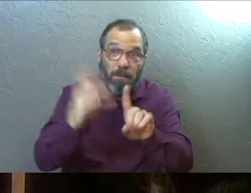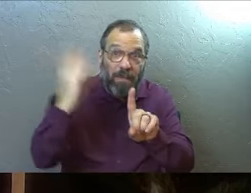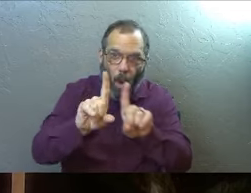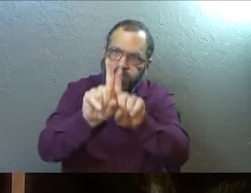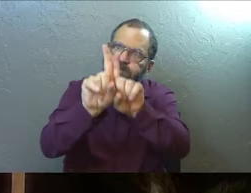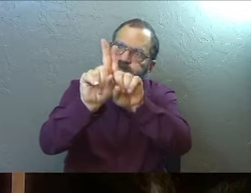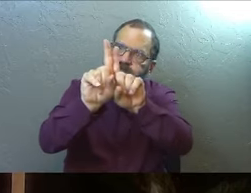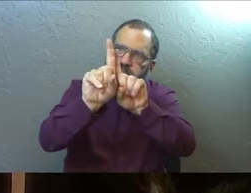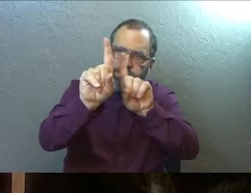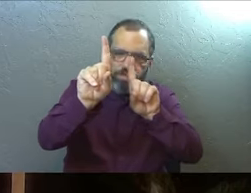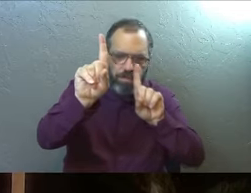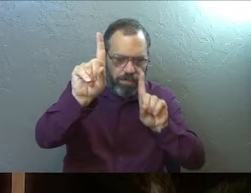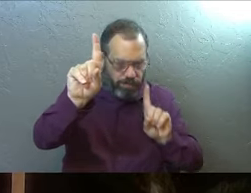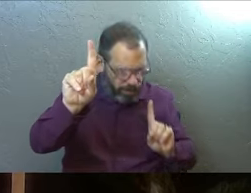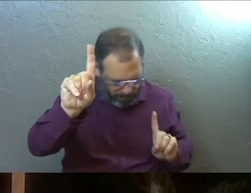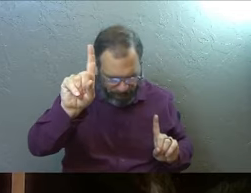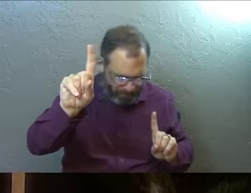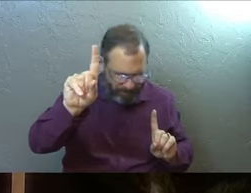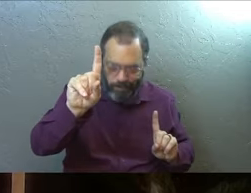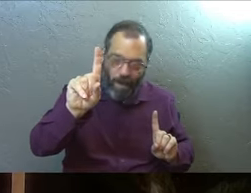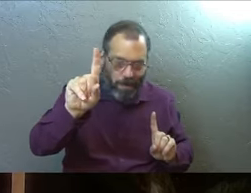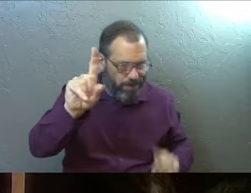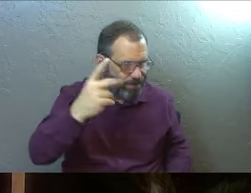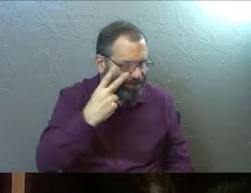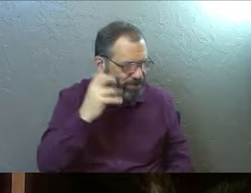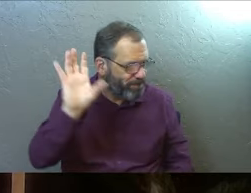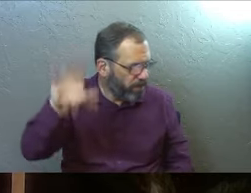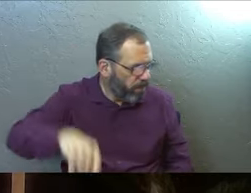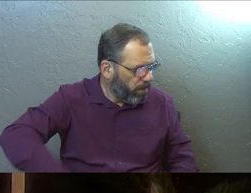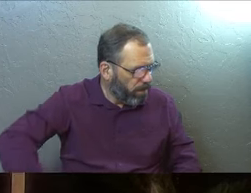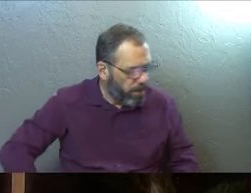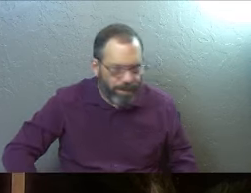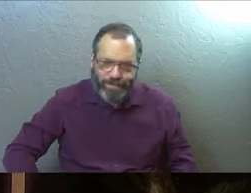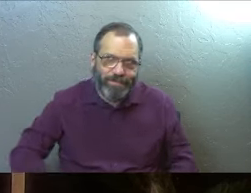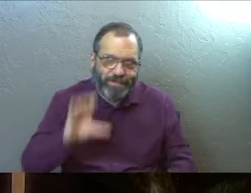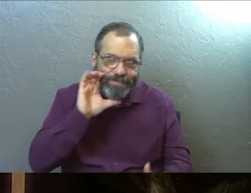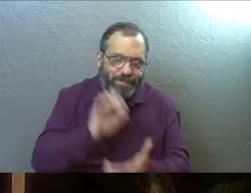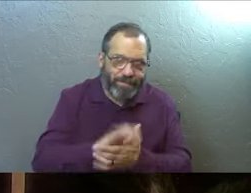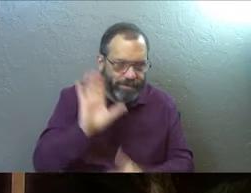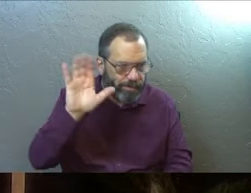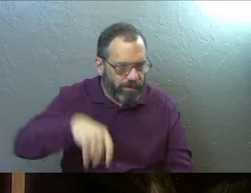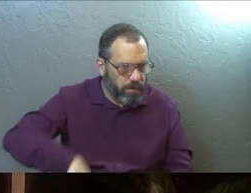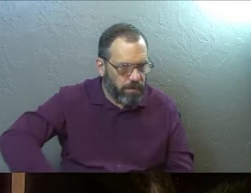we used to be. And all of a sudden, we don't believe in the way that we used to be.